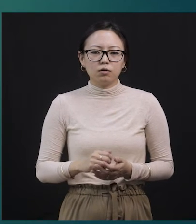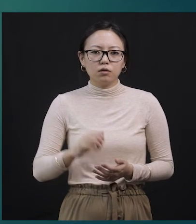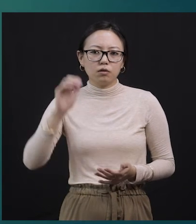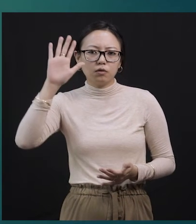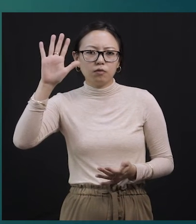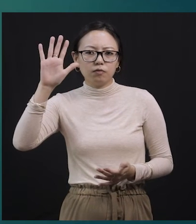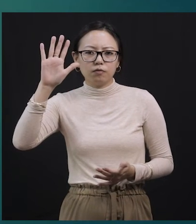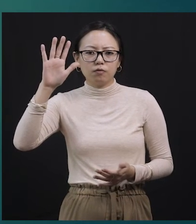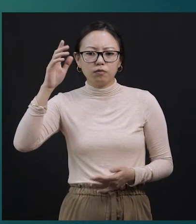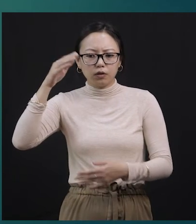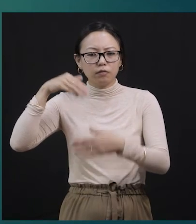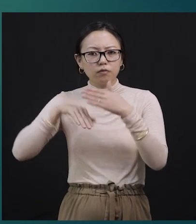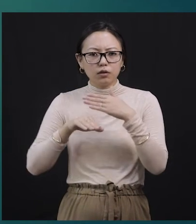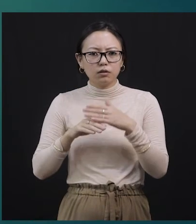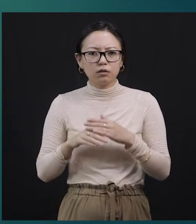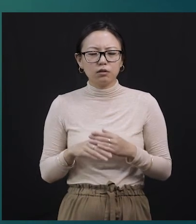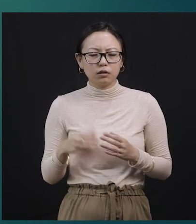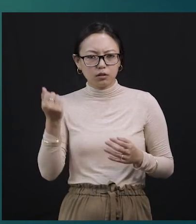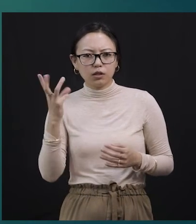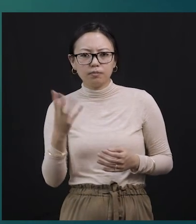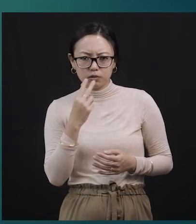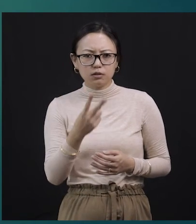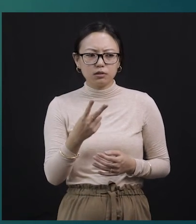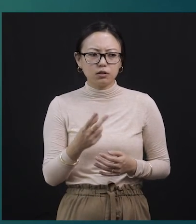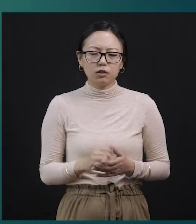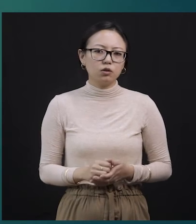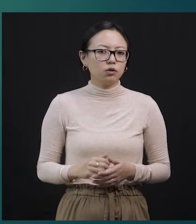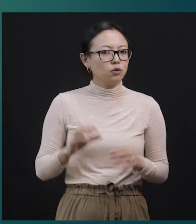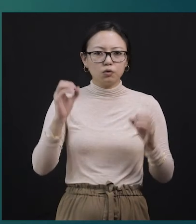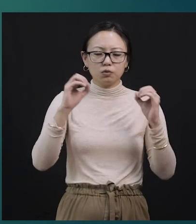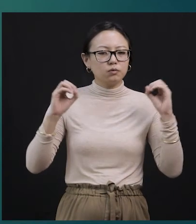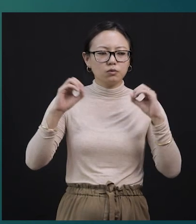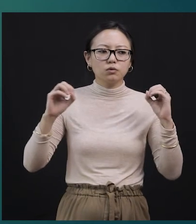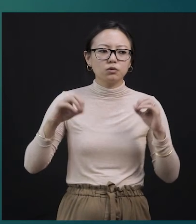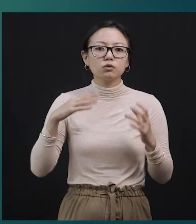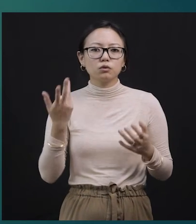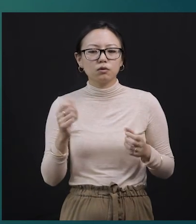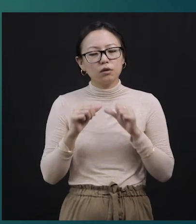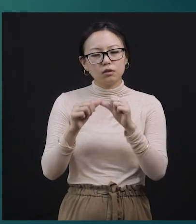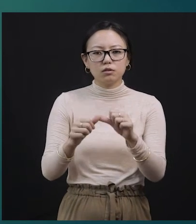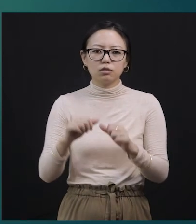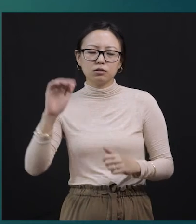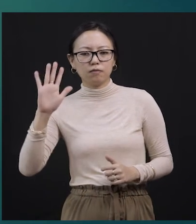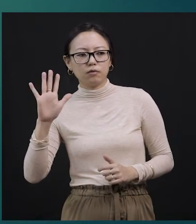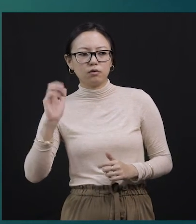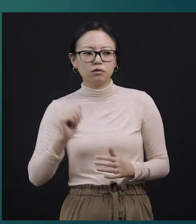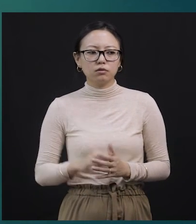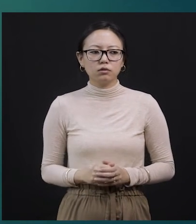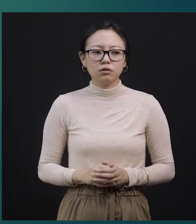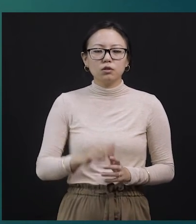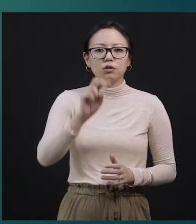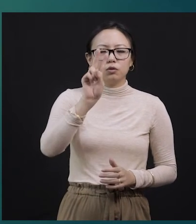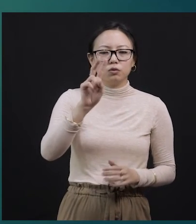we did, right? Did you remember? Can you recall? So we don't have any number here, so you put 5 as